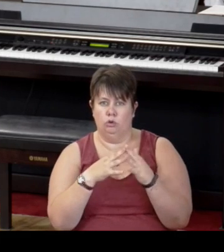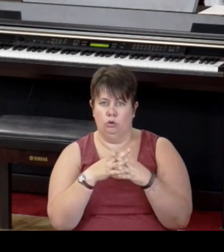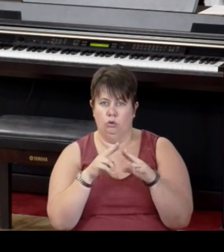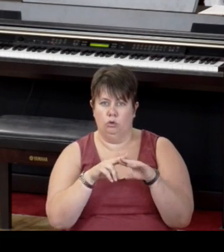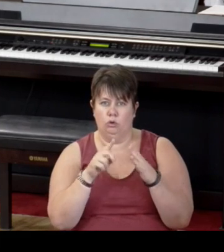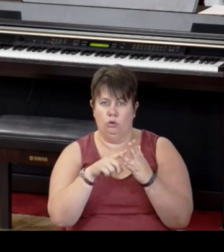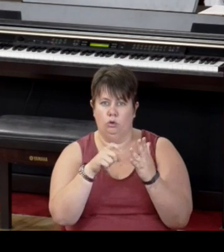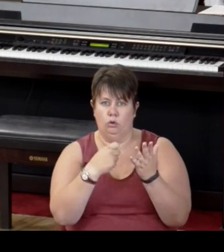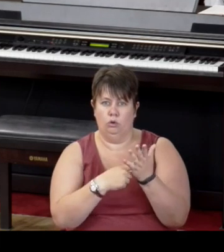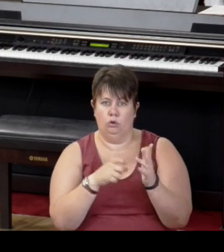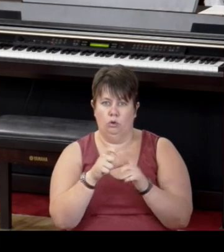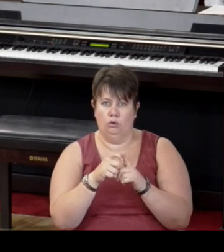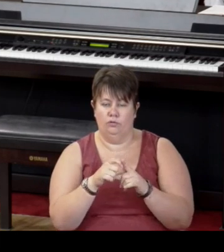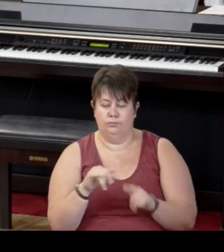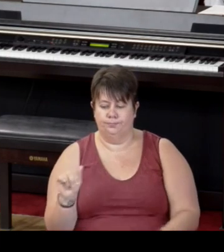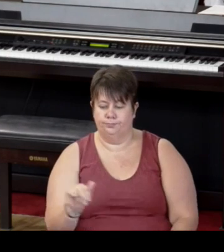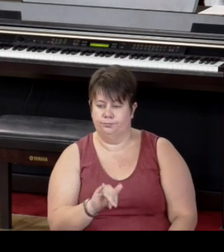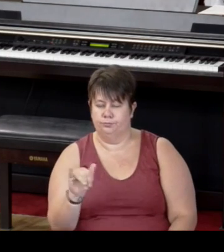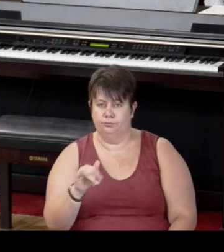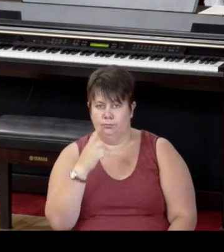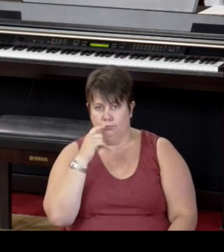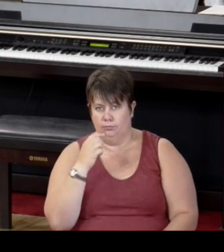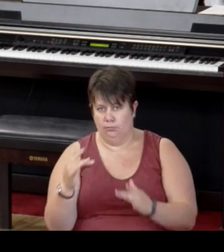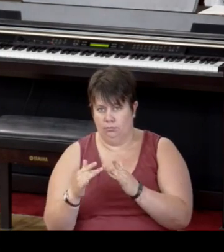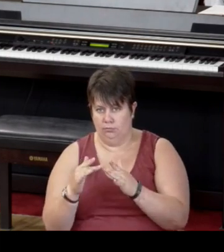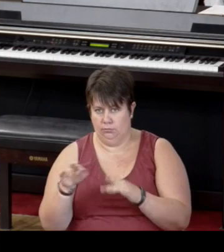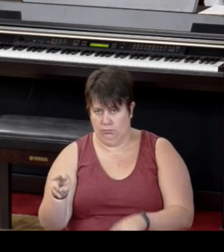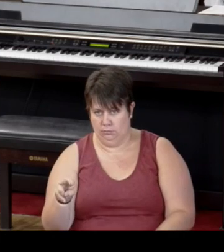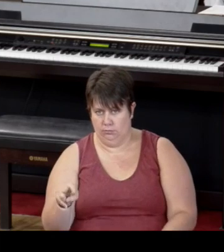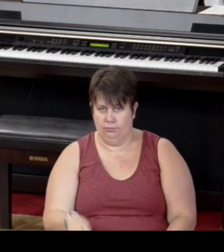do contact either myself or Crawford.